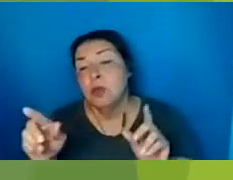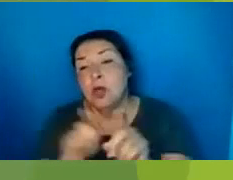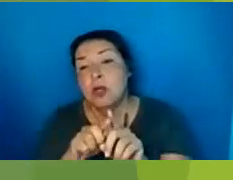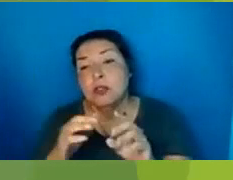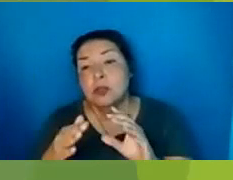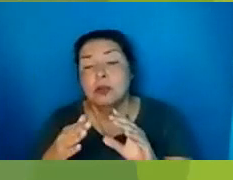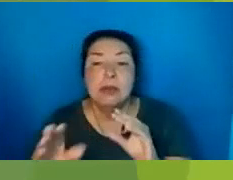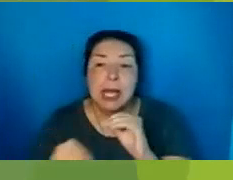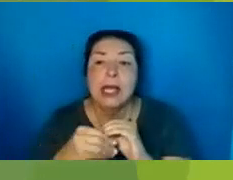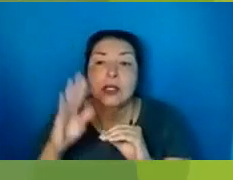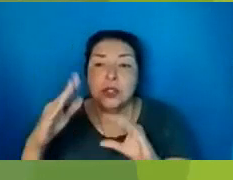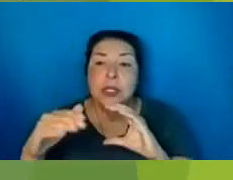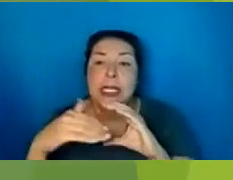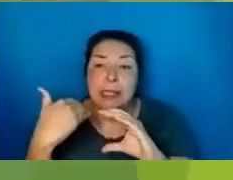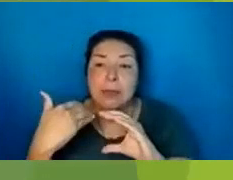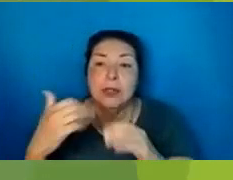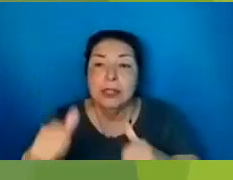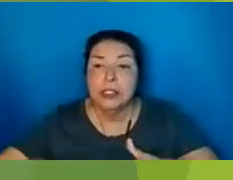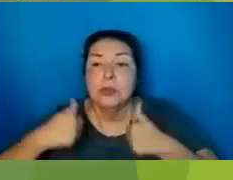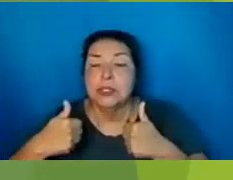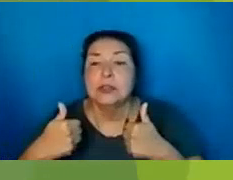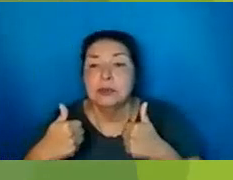may email the materials to you.